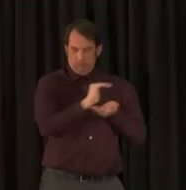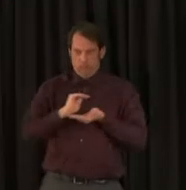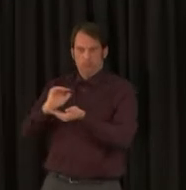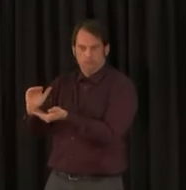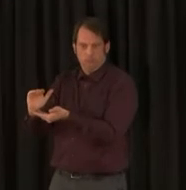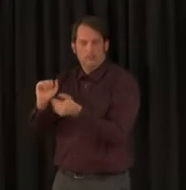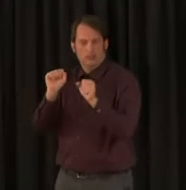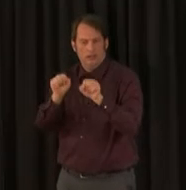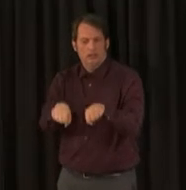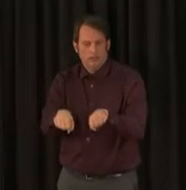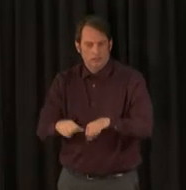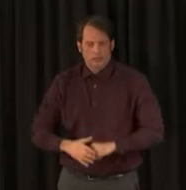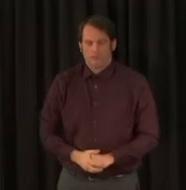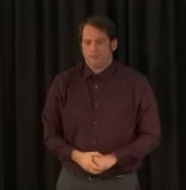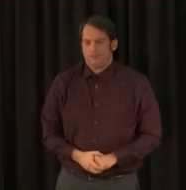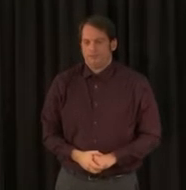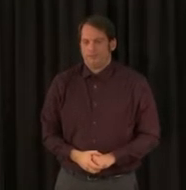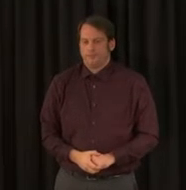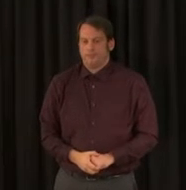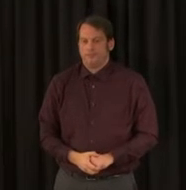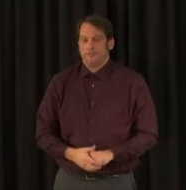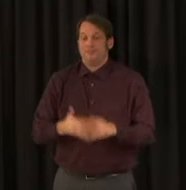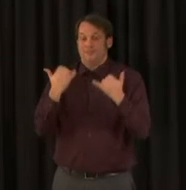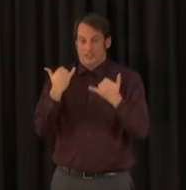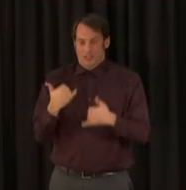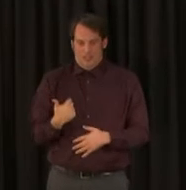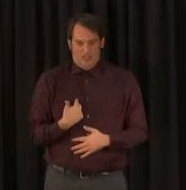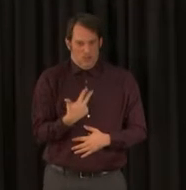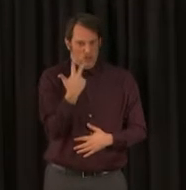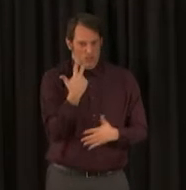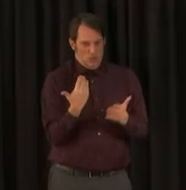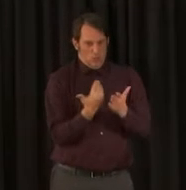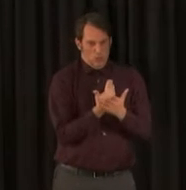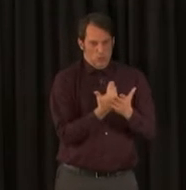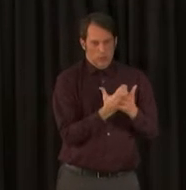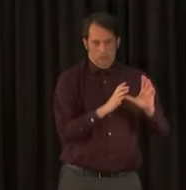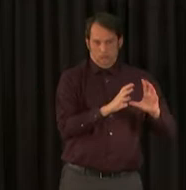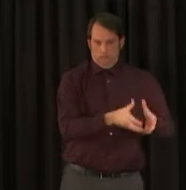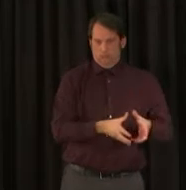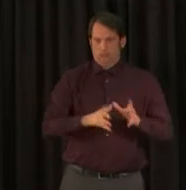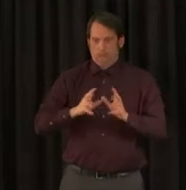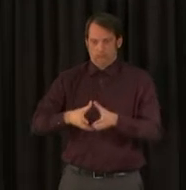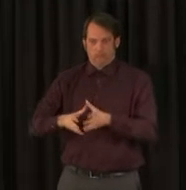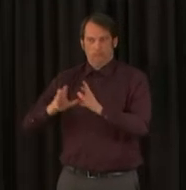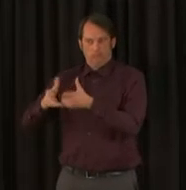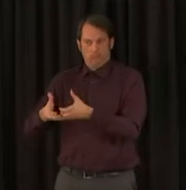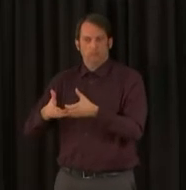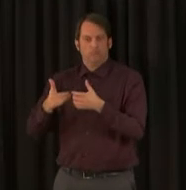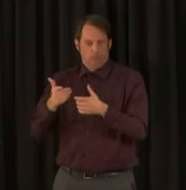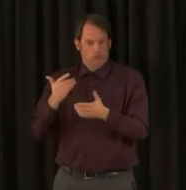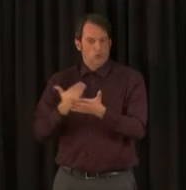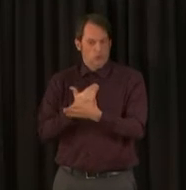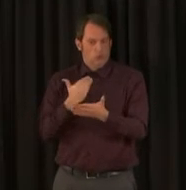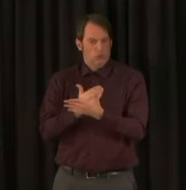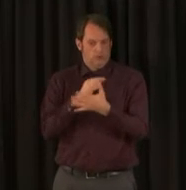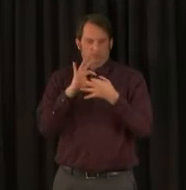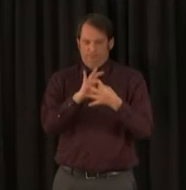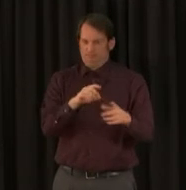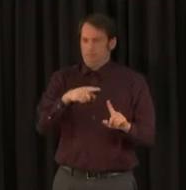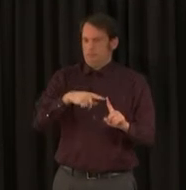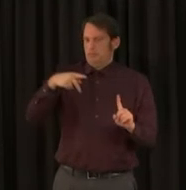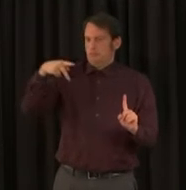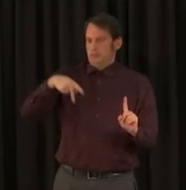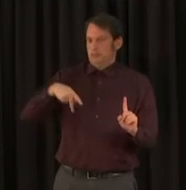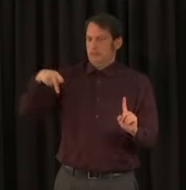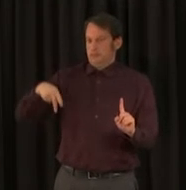new categories, and I'll close with this. There are three new categories that you can use the PPP money for, okay?